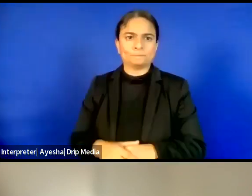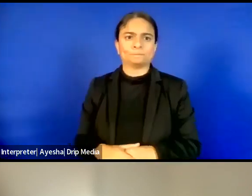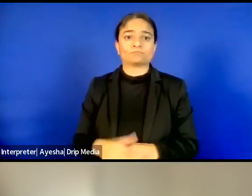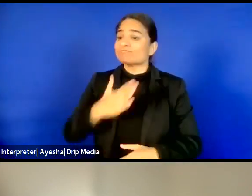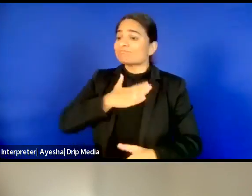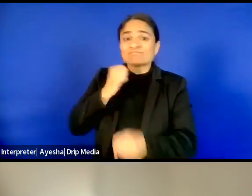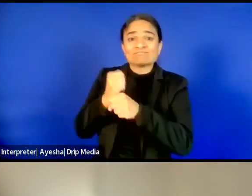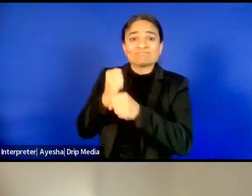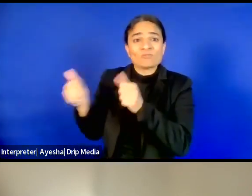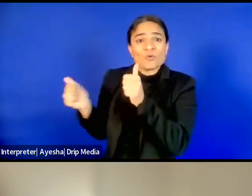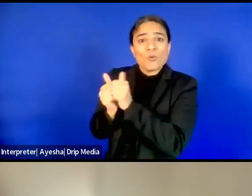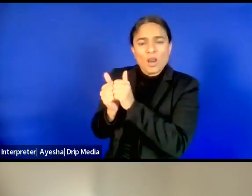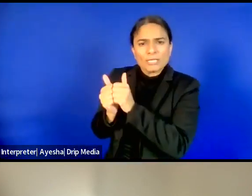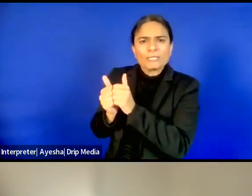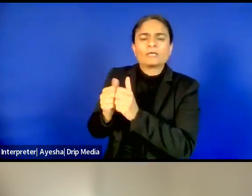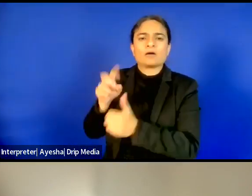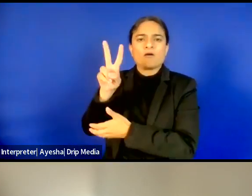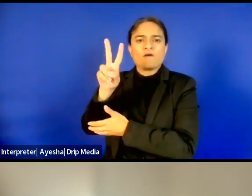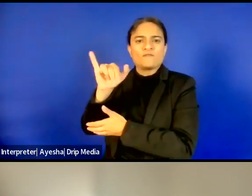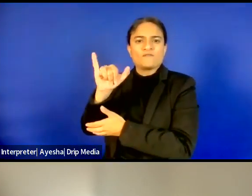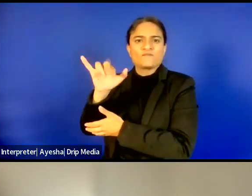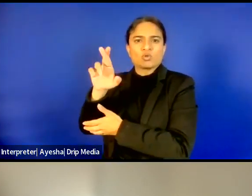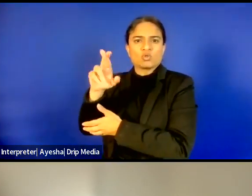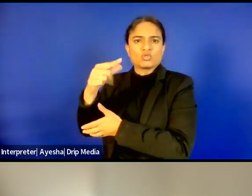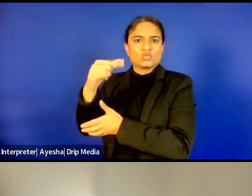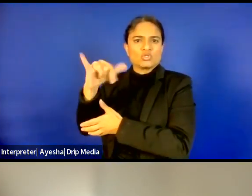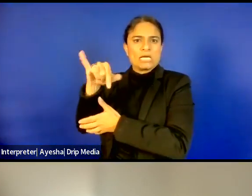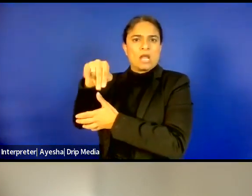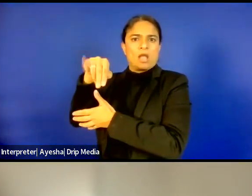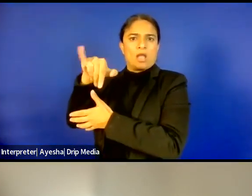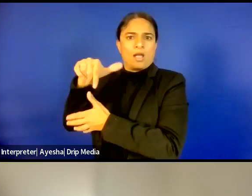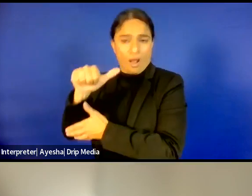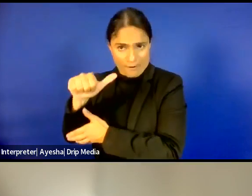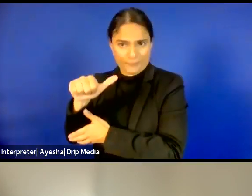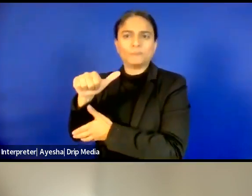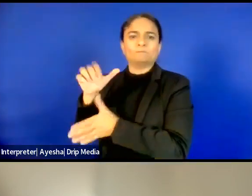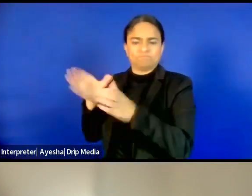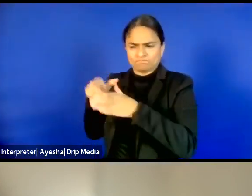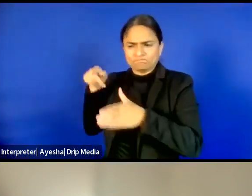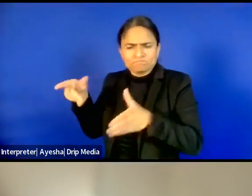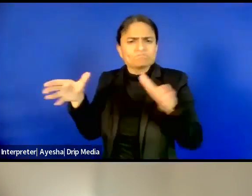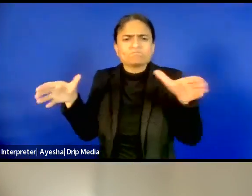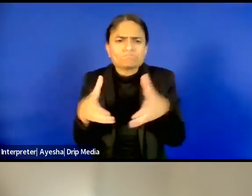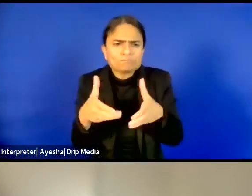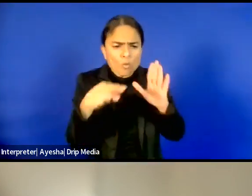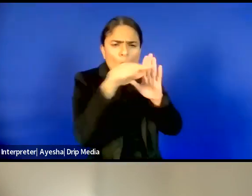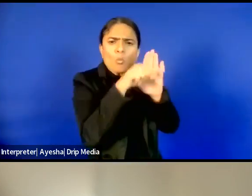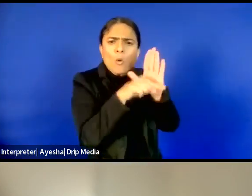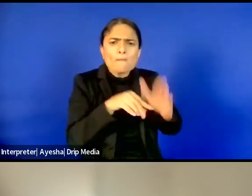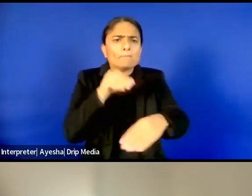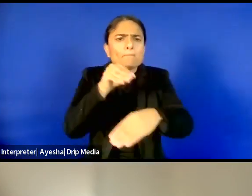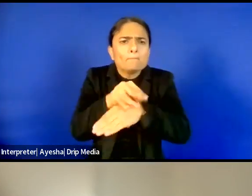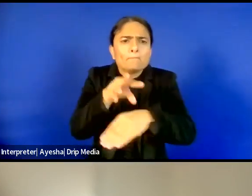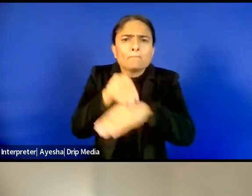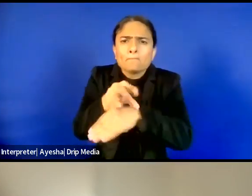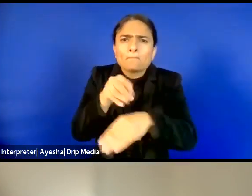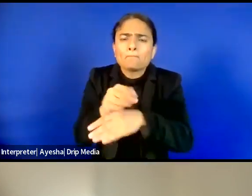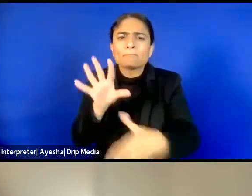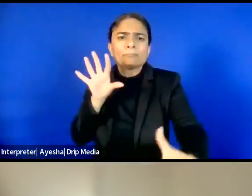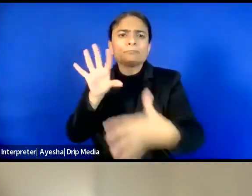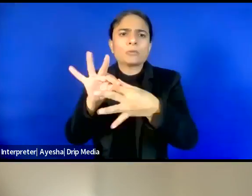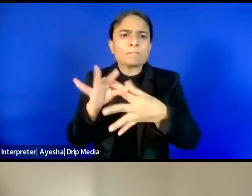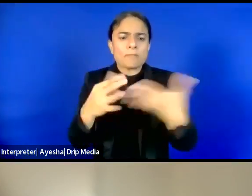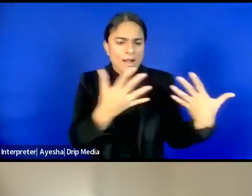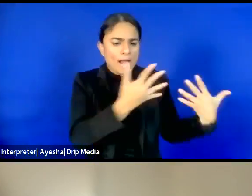and worked extensively with Gretchen on the implementation of the Women Deliver conference this year.